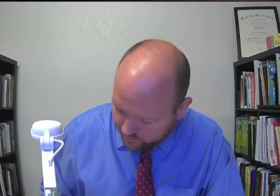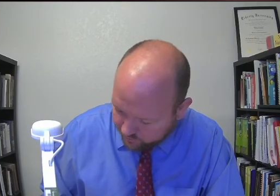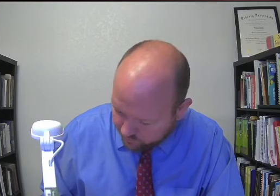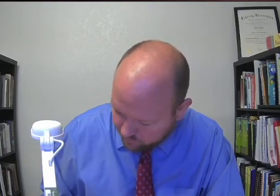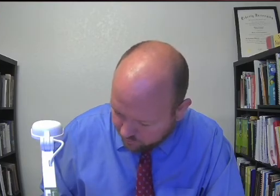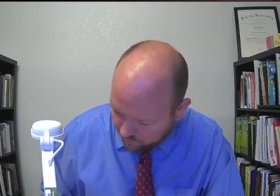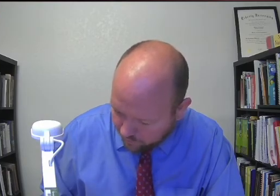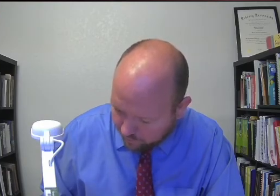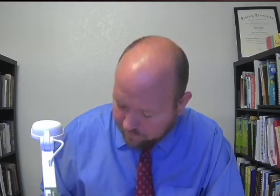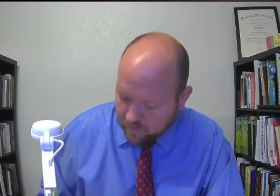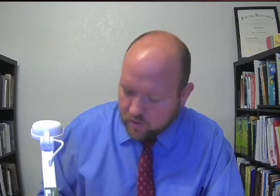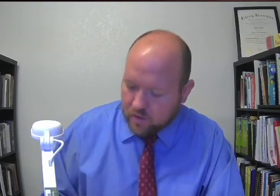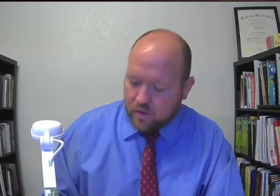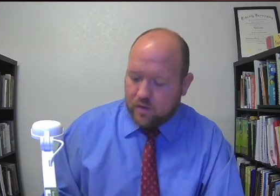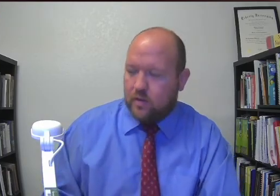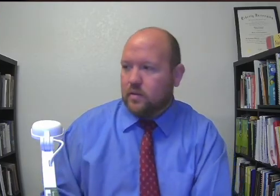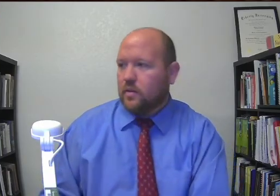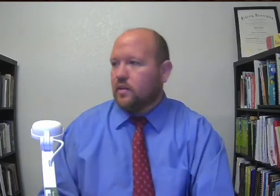Shine.